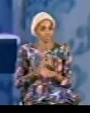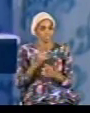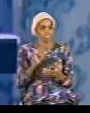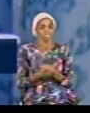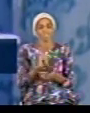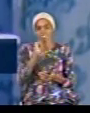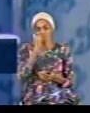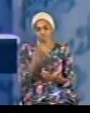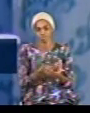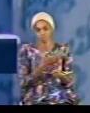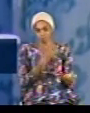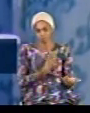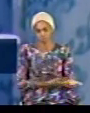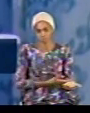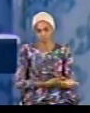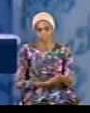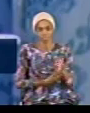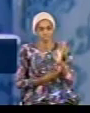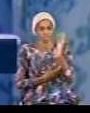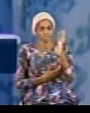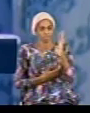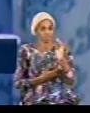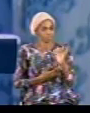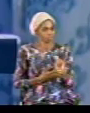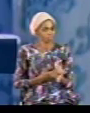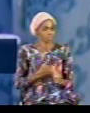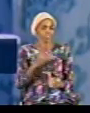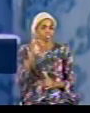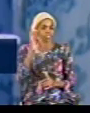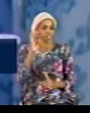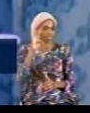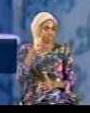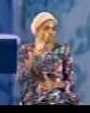morning by 6:45 a.m.,